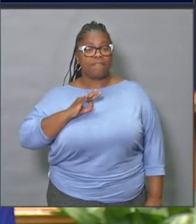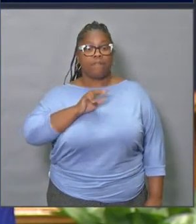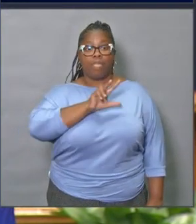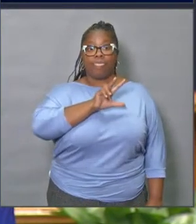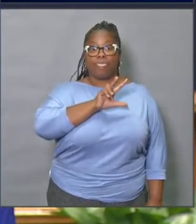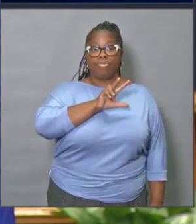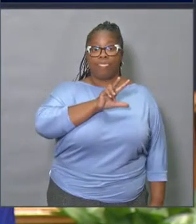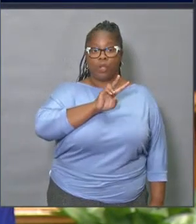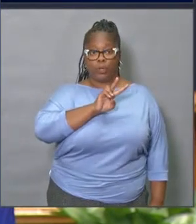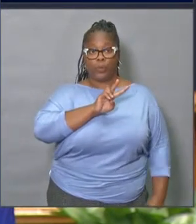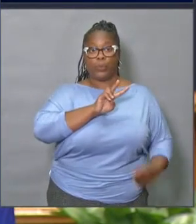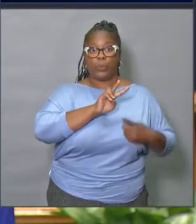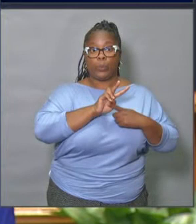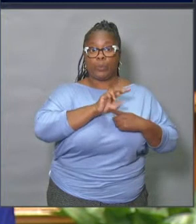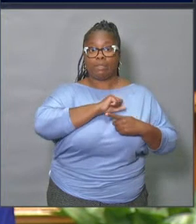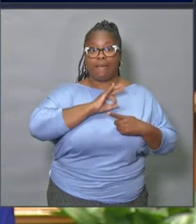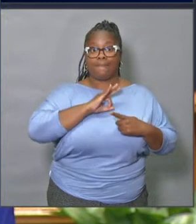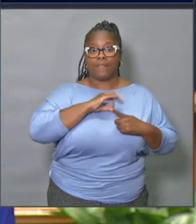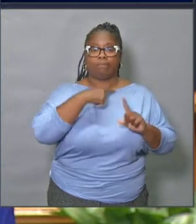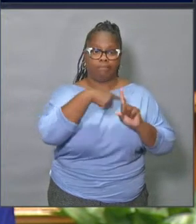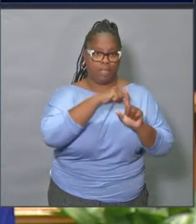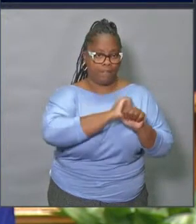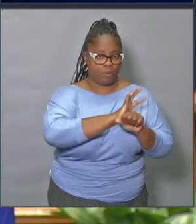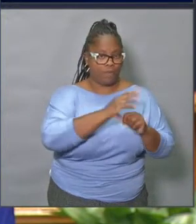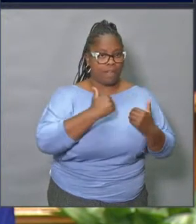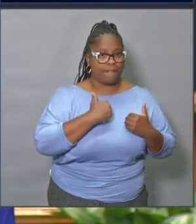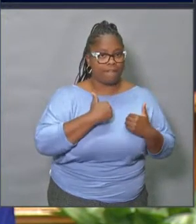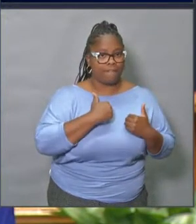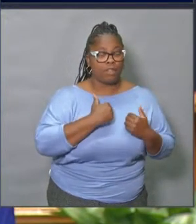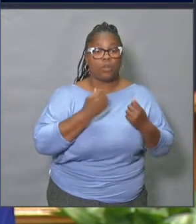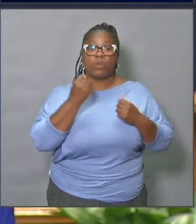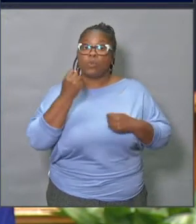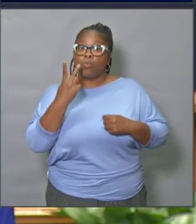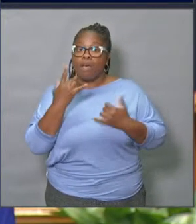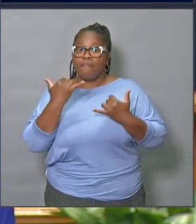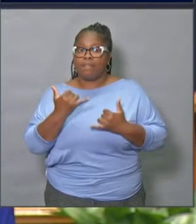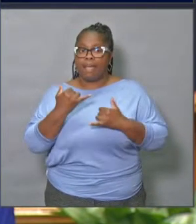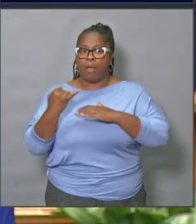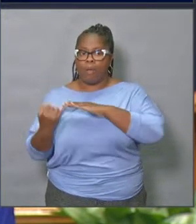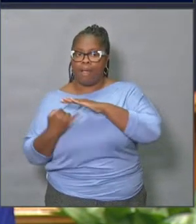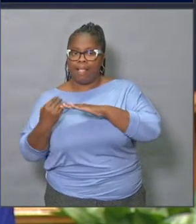32 staff members tested positive, 12 are isolated